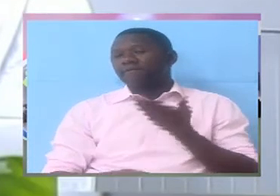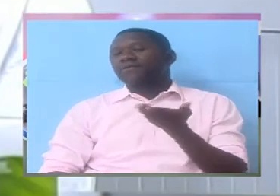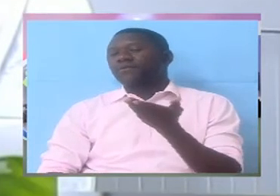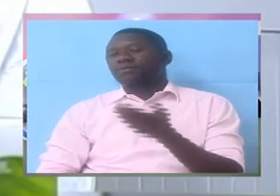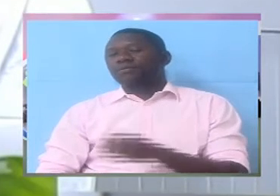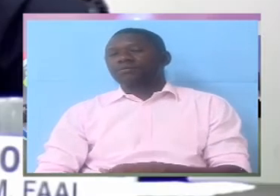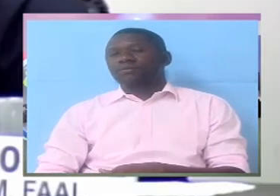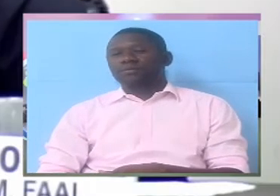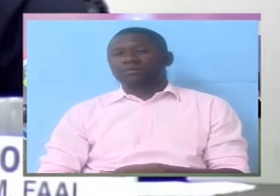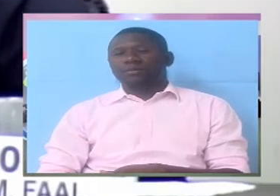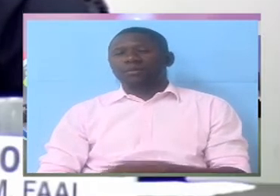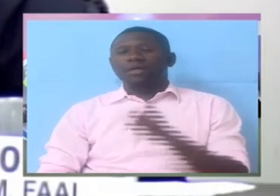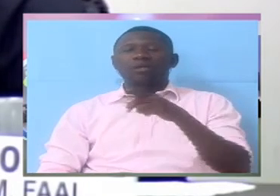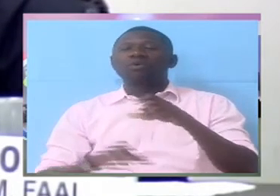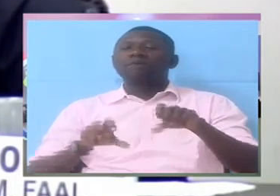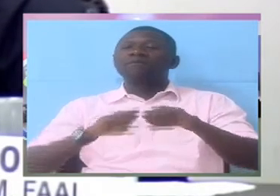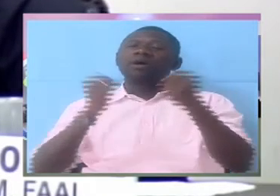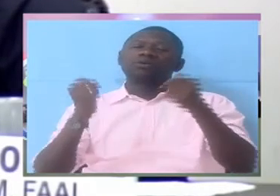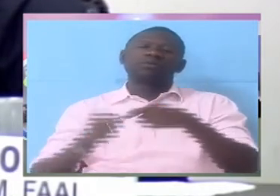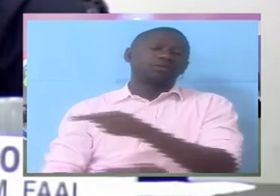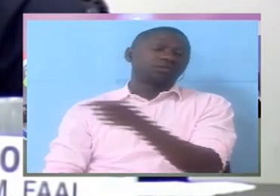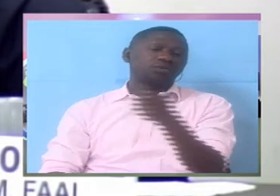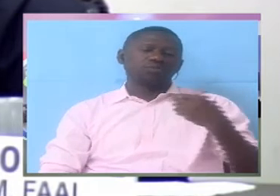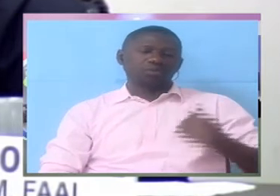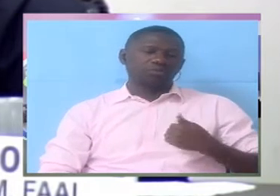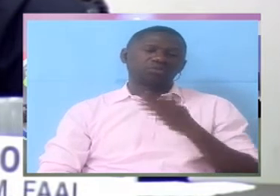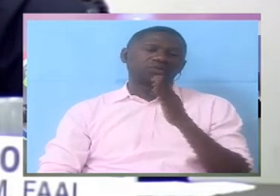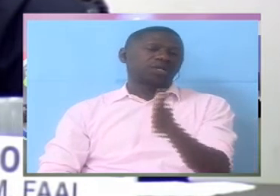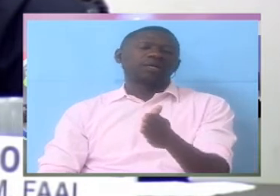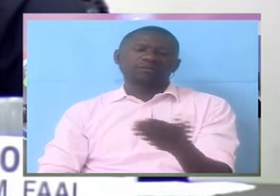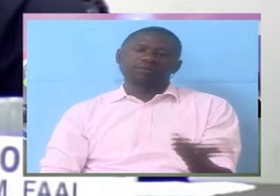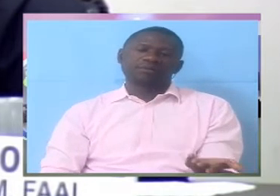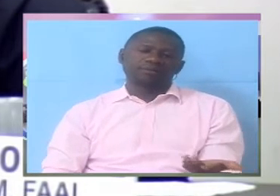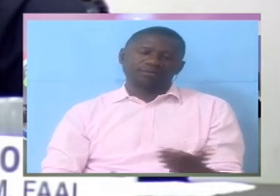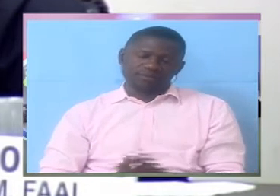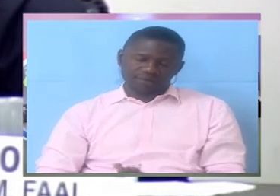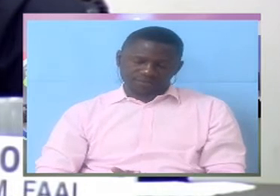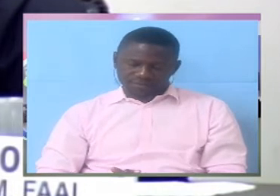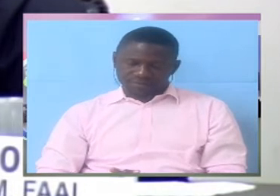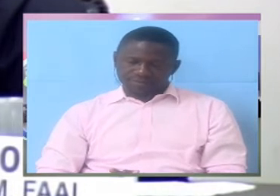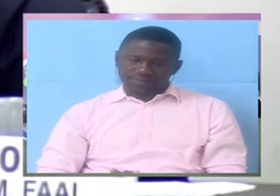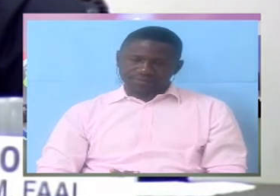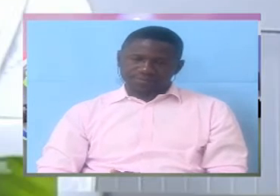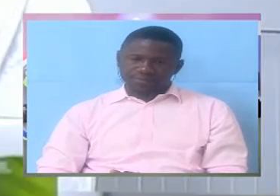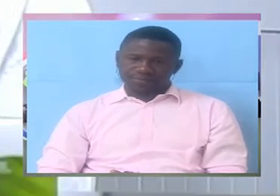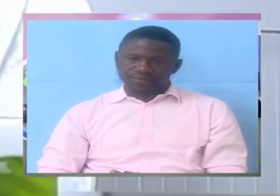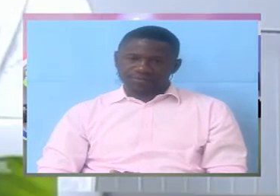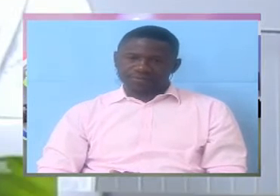And that was a violation of their rights. I agree, Council.